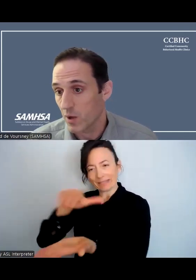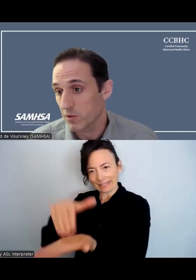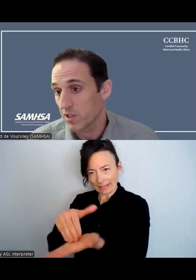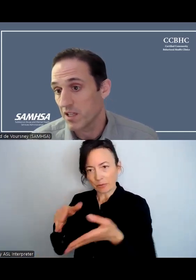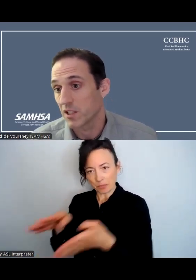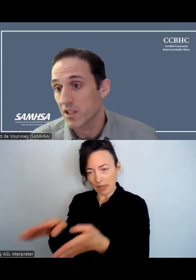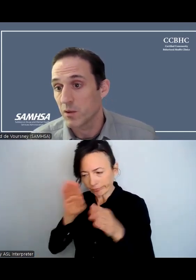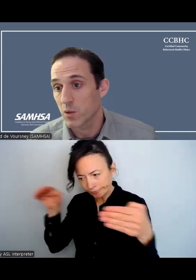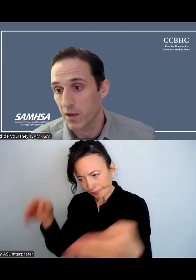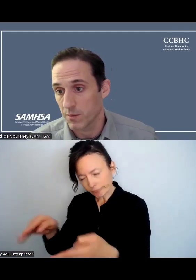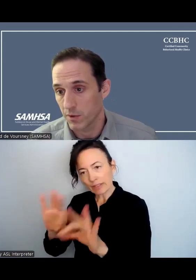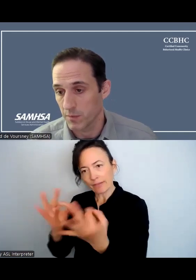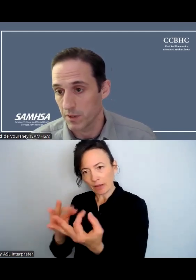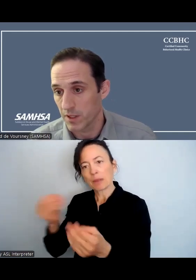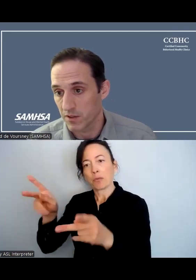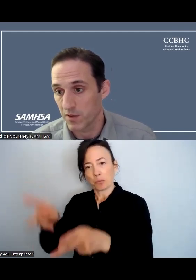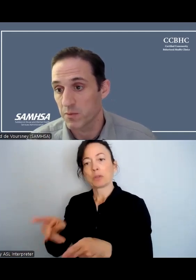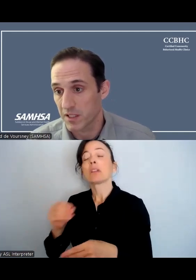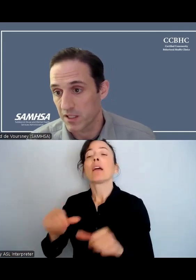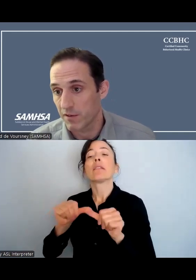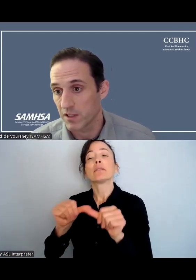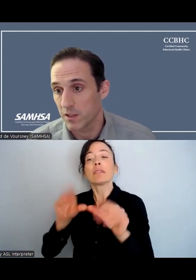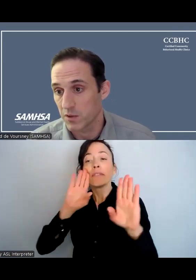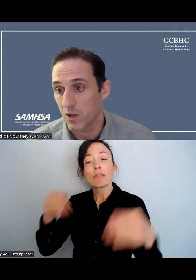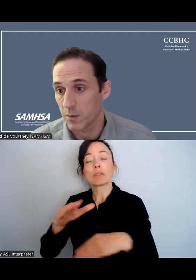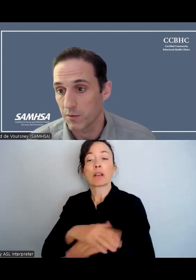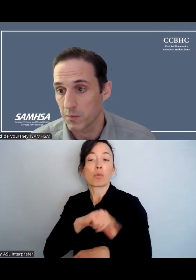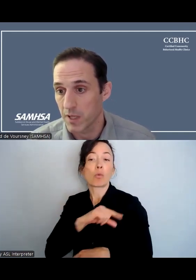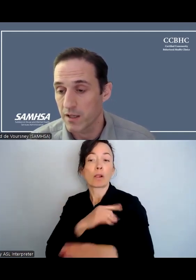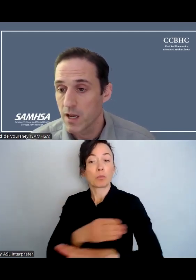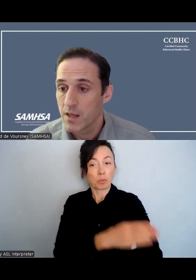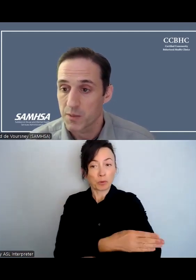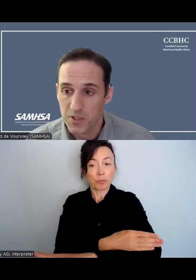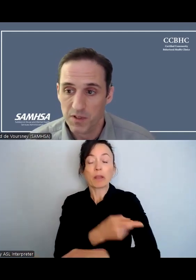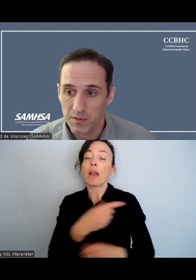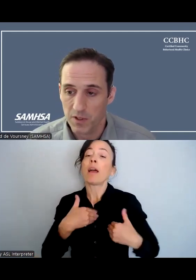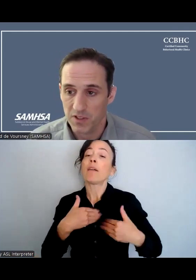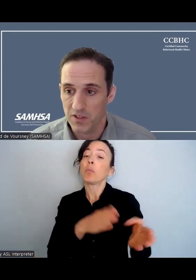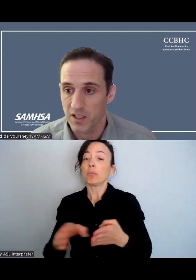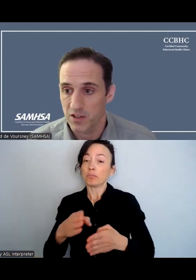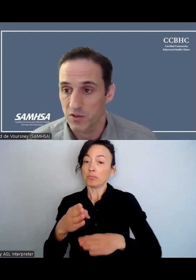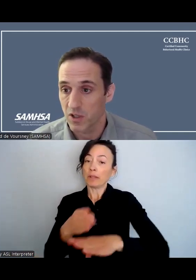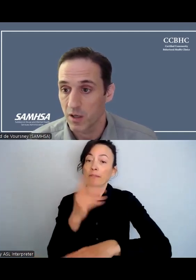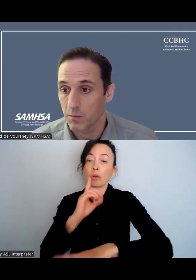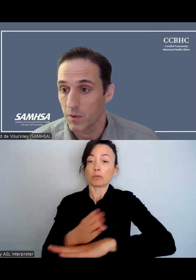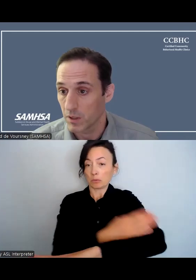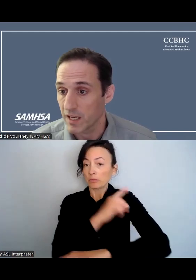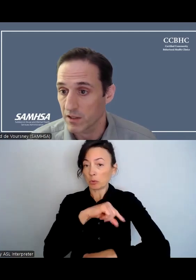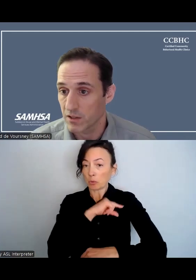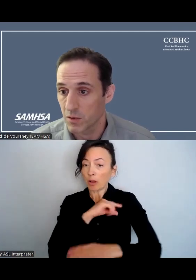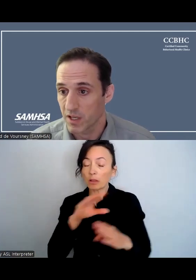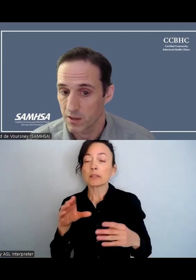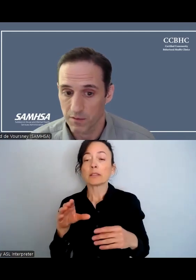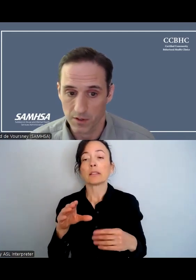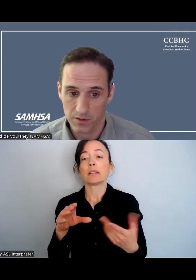CCBHCs also have to engage in continuous quality improvement. And so they're expected to have a continuous quality improvement plan that specifically focuses on issues